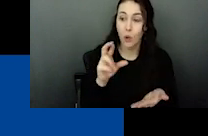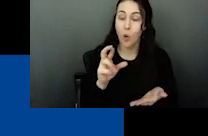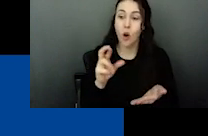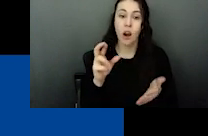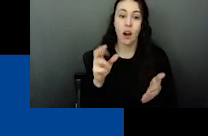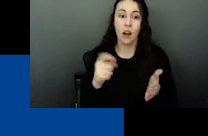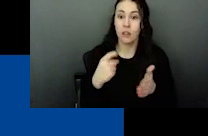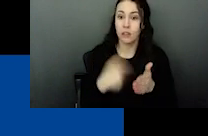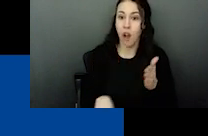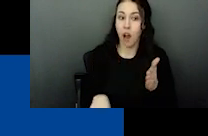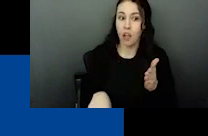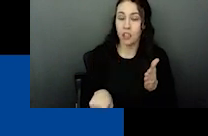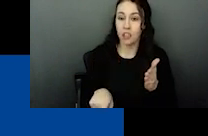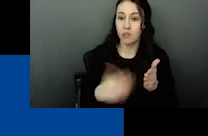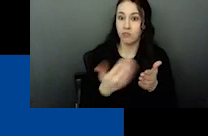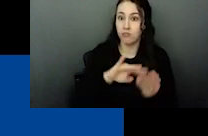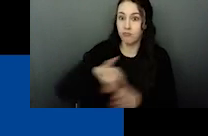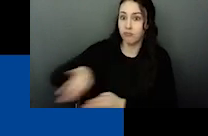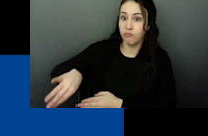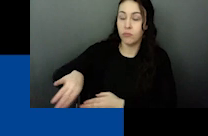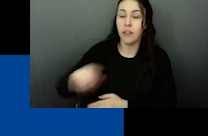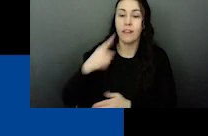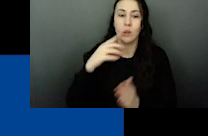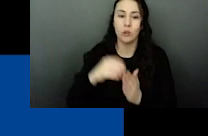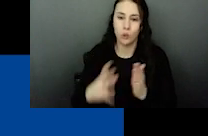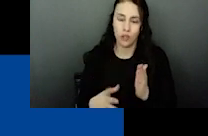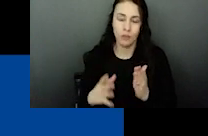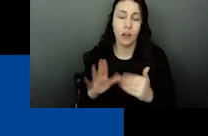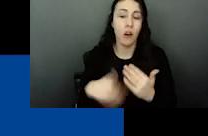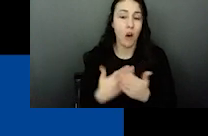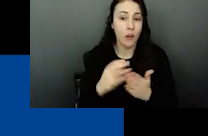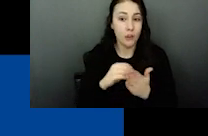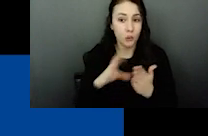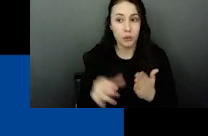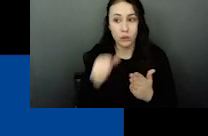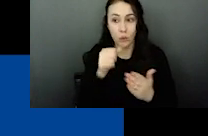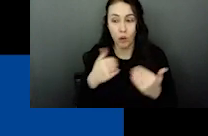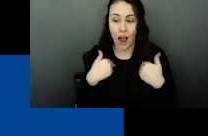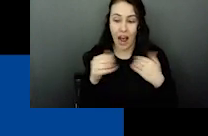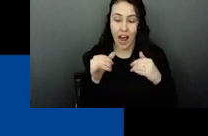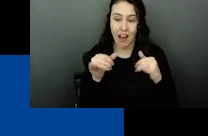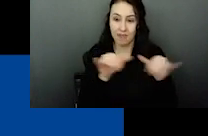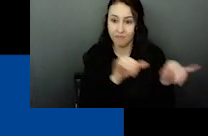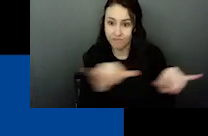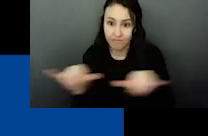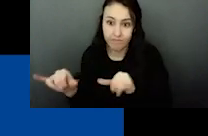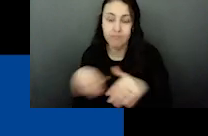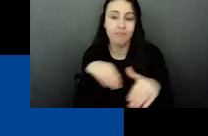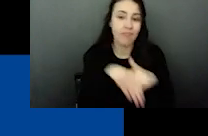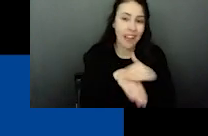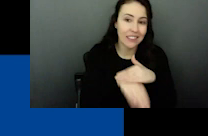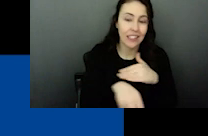for students, as all students don't have the same access to funds and resources to be able